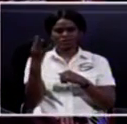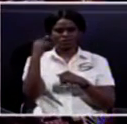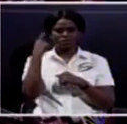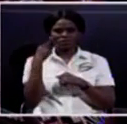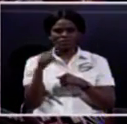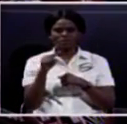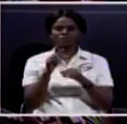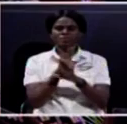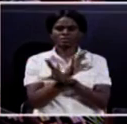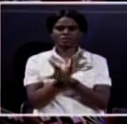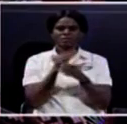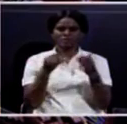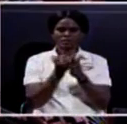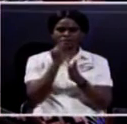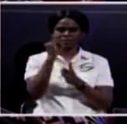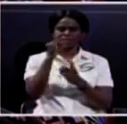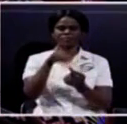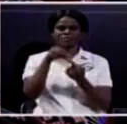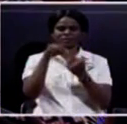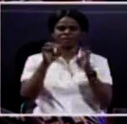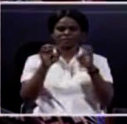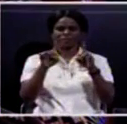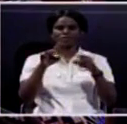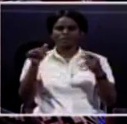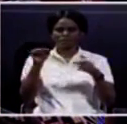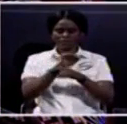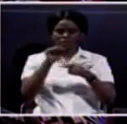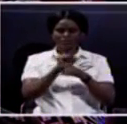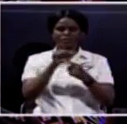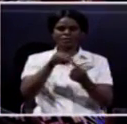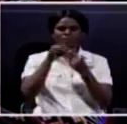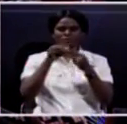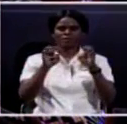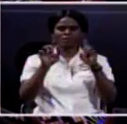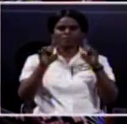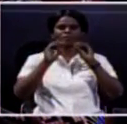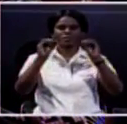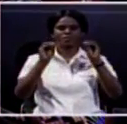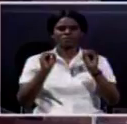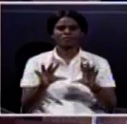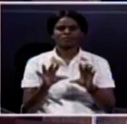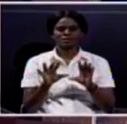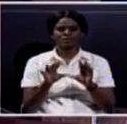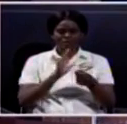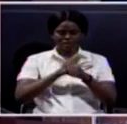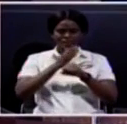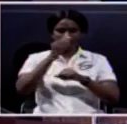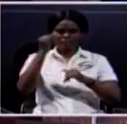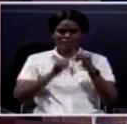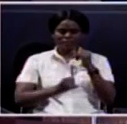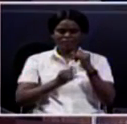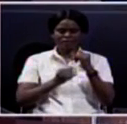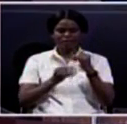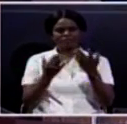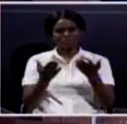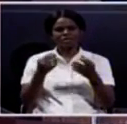Zambia Institute of Special Education, to go and train as a special education teacher. And from there, then I